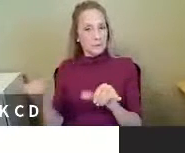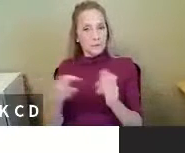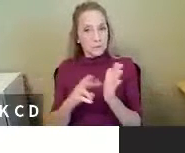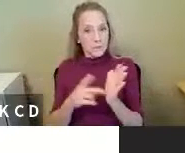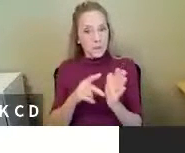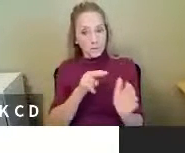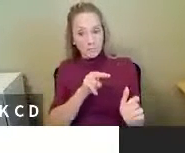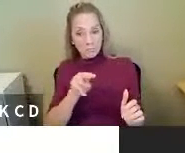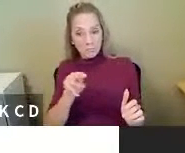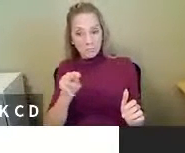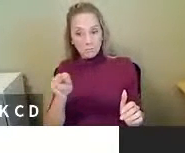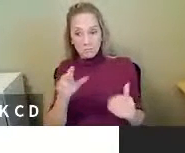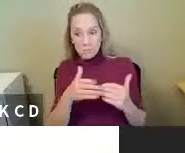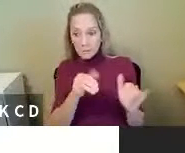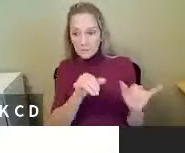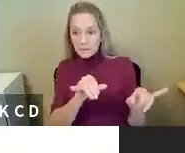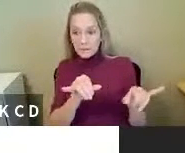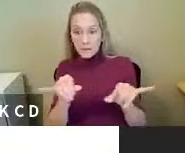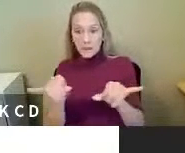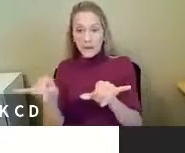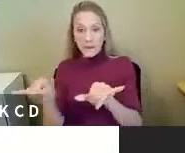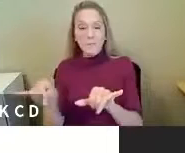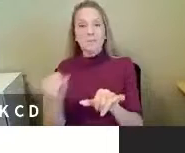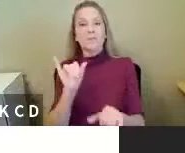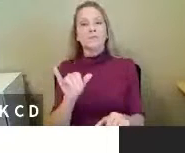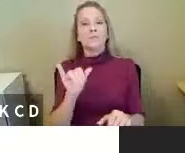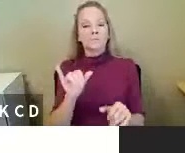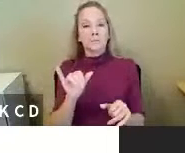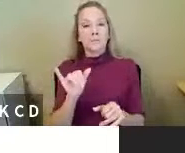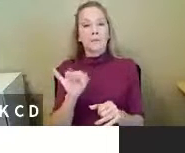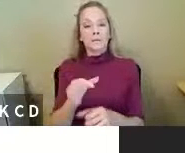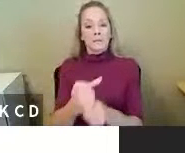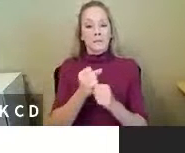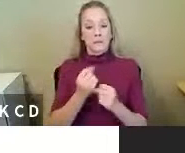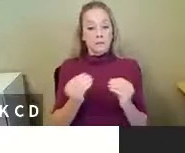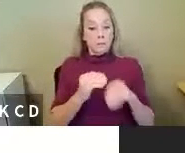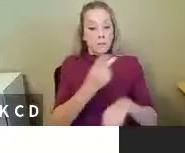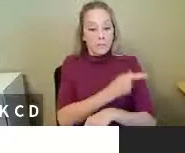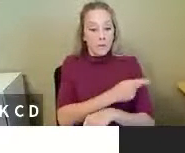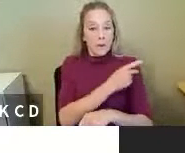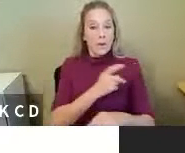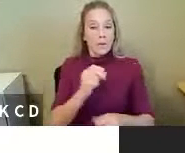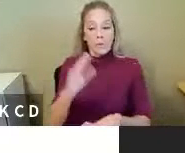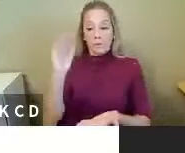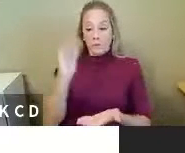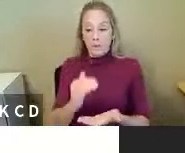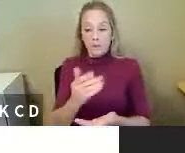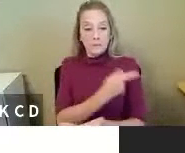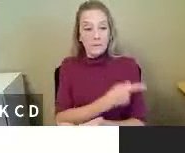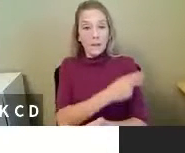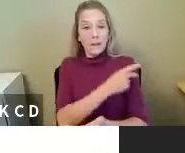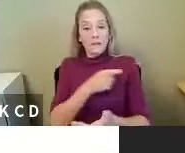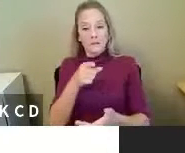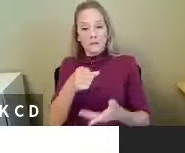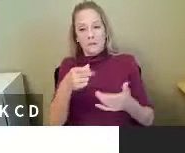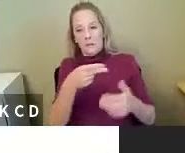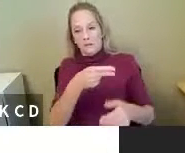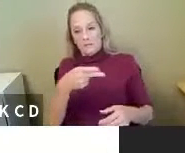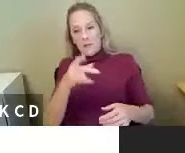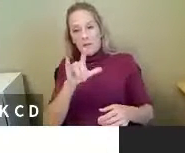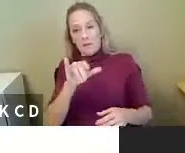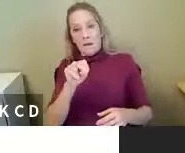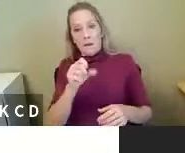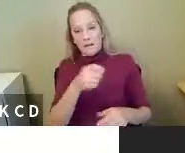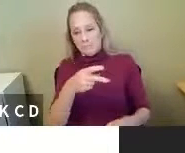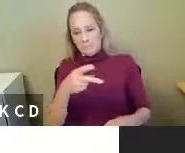tells you is that as you get more patients or less patients, it's a pretty steady pattern of a pretty steady